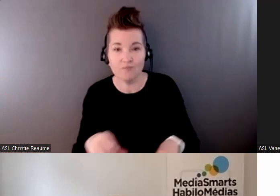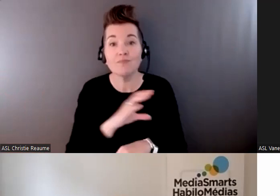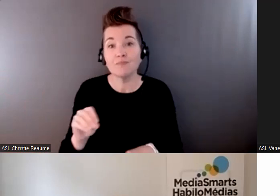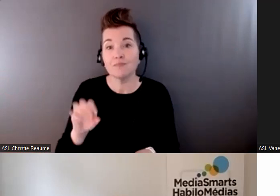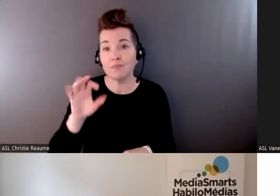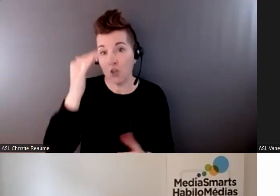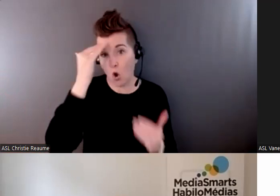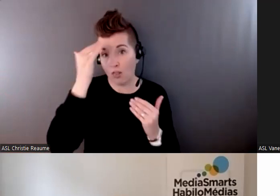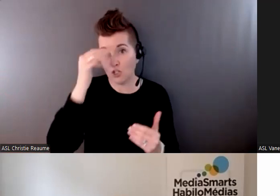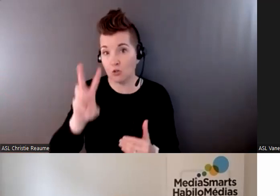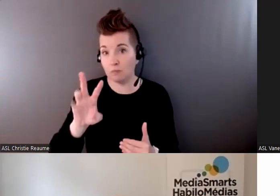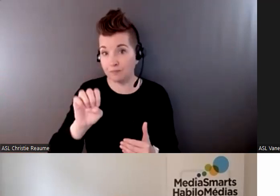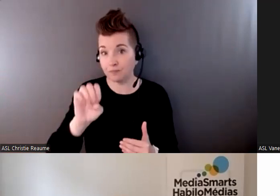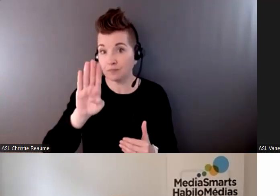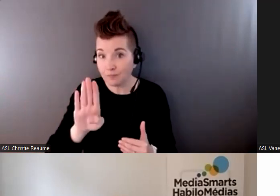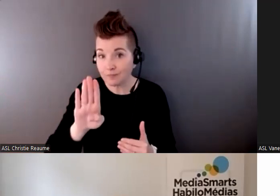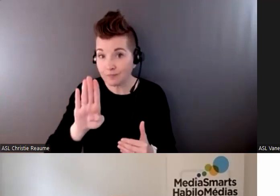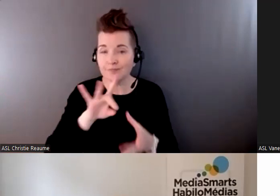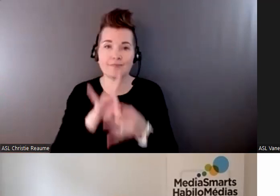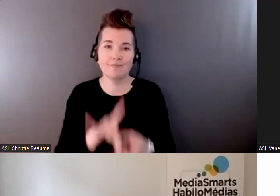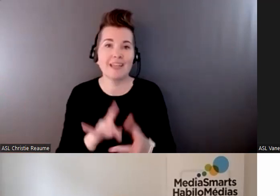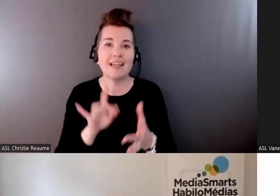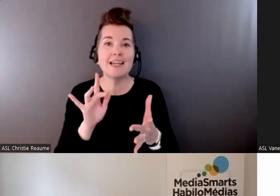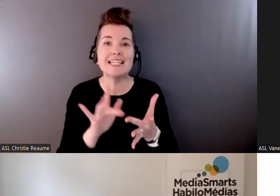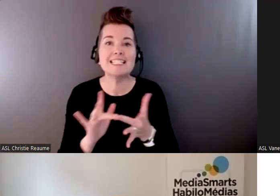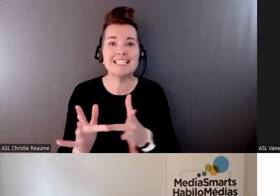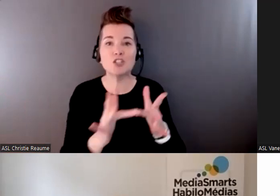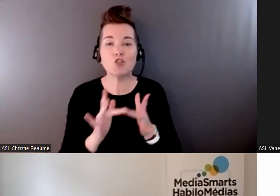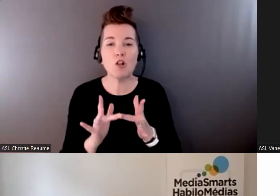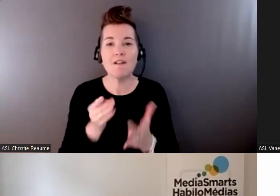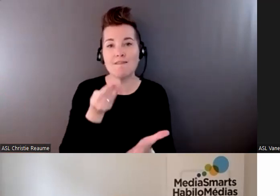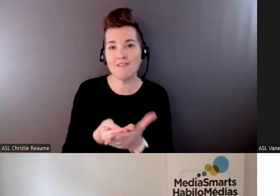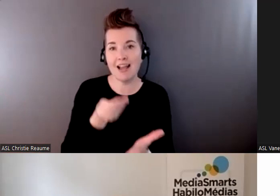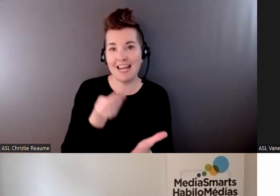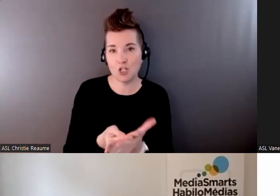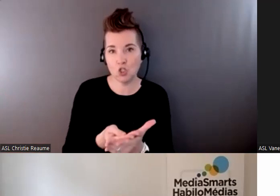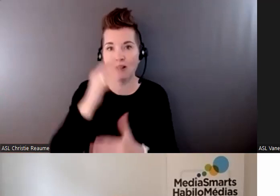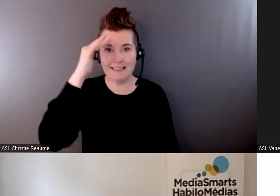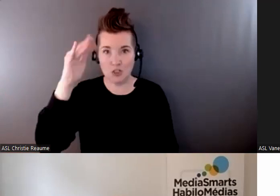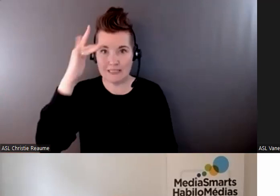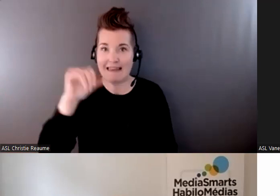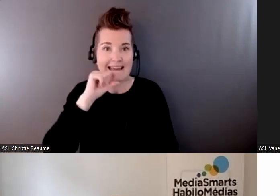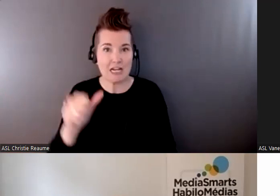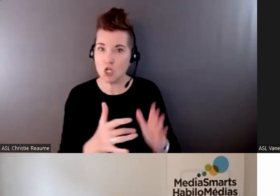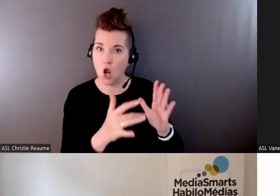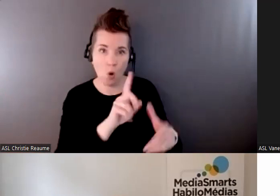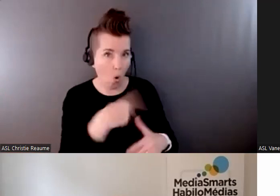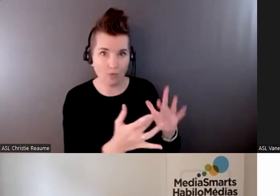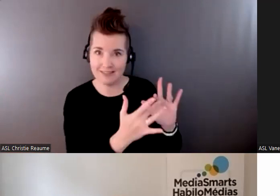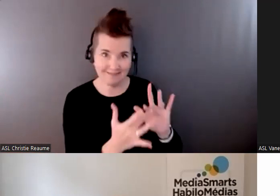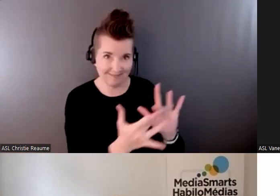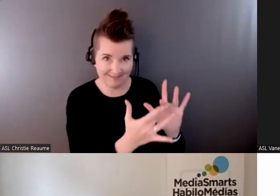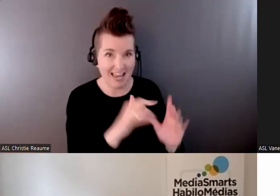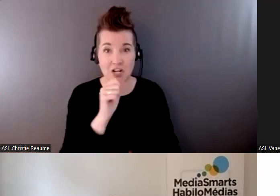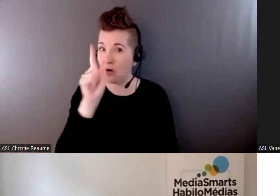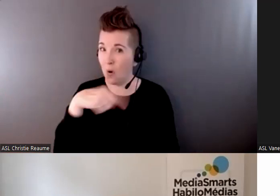your panelists today about digital financial literacy so not so much digital literacy not so much financial literacy